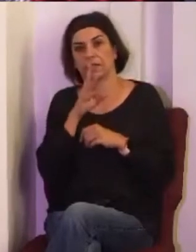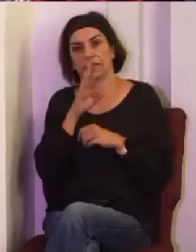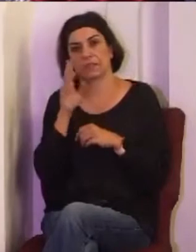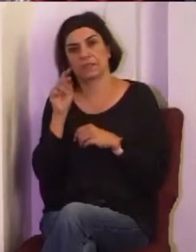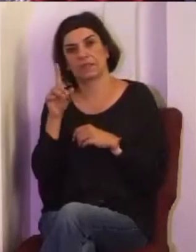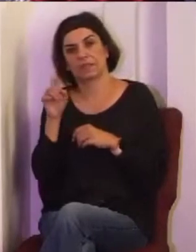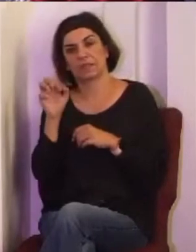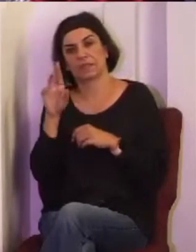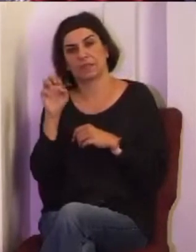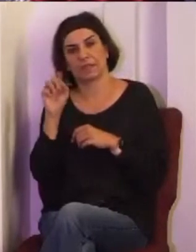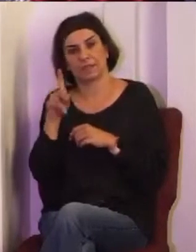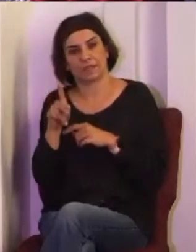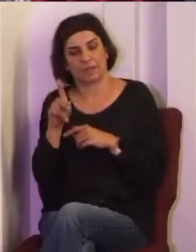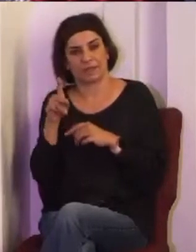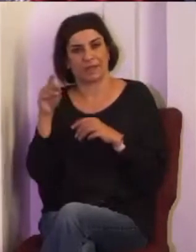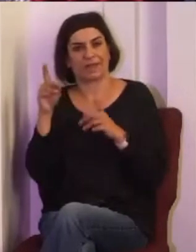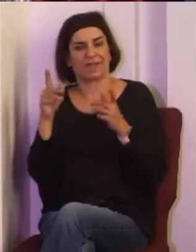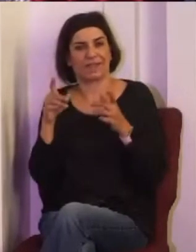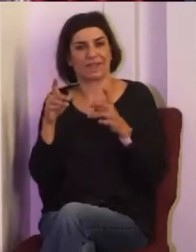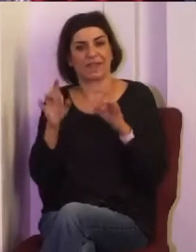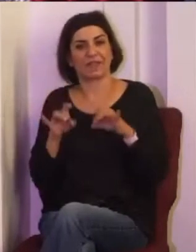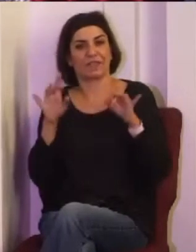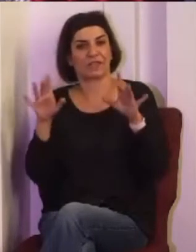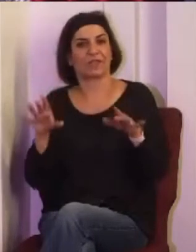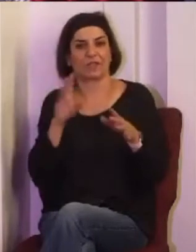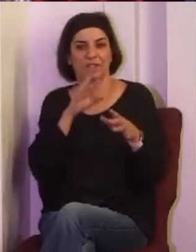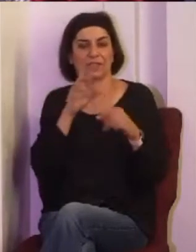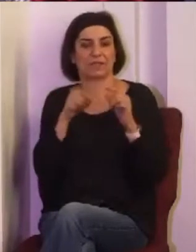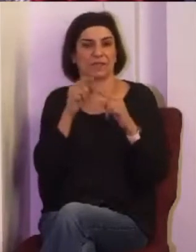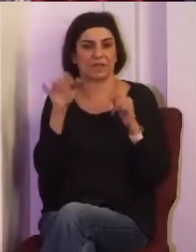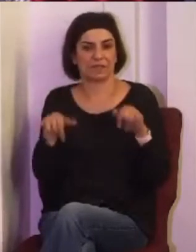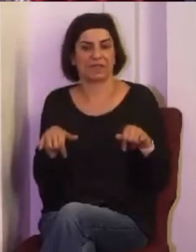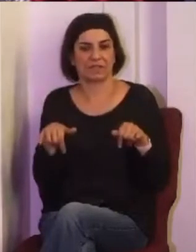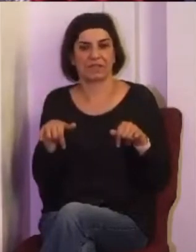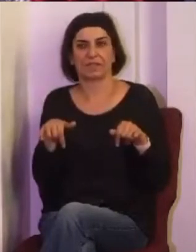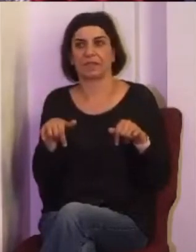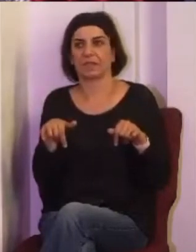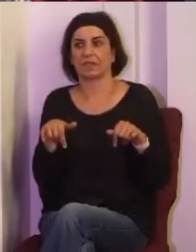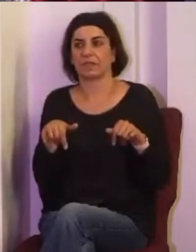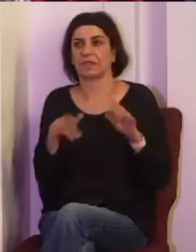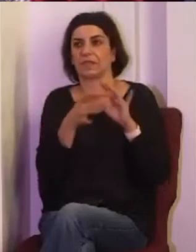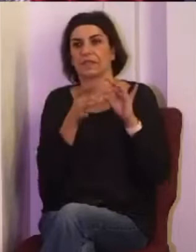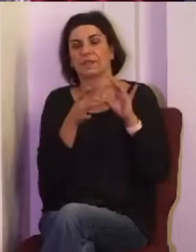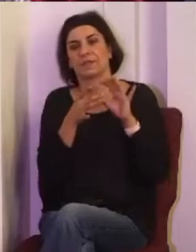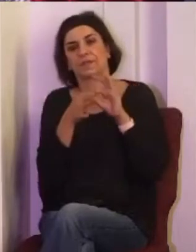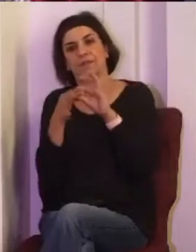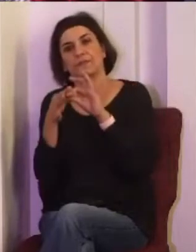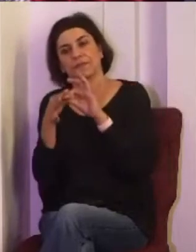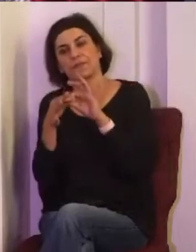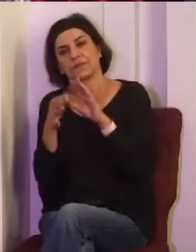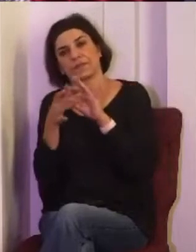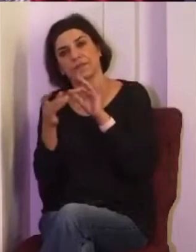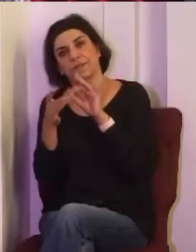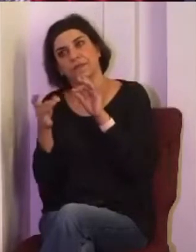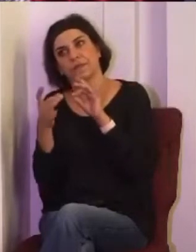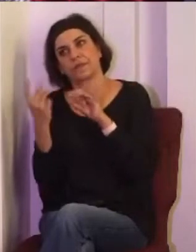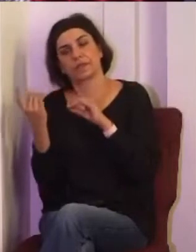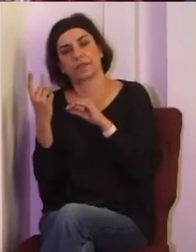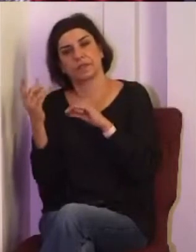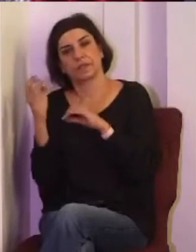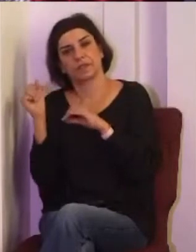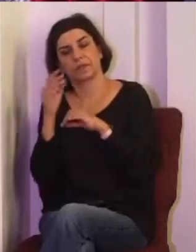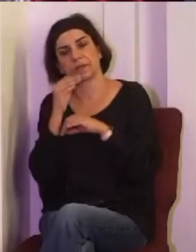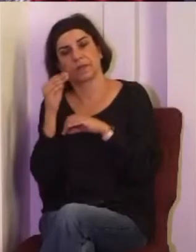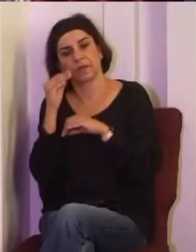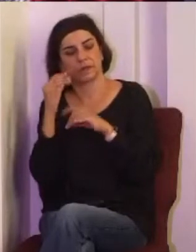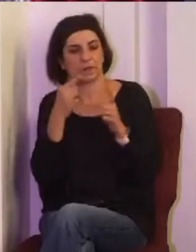said, you know, we were talking about this very thing, and I was relating to him the story of my conversation earlier this week with someone back home, and he